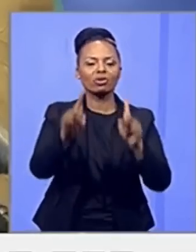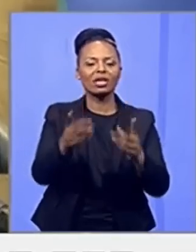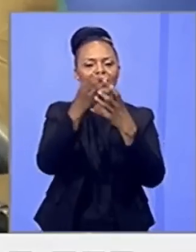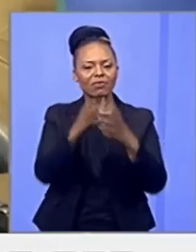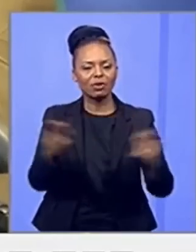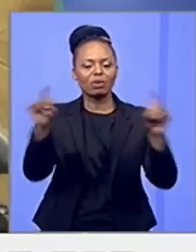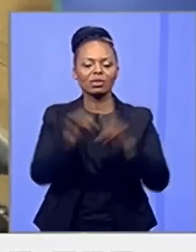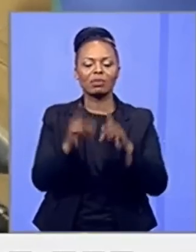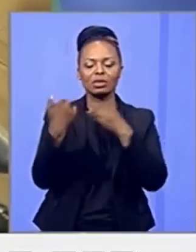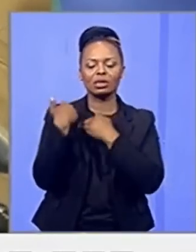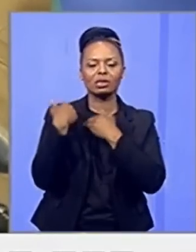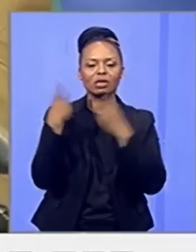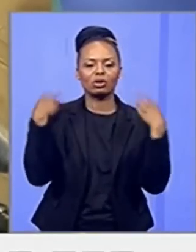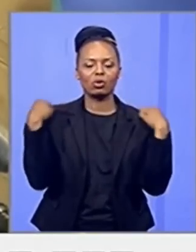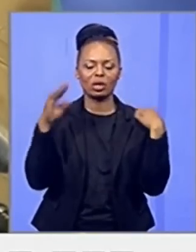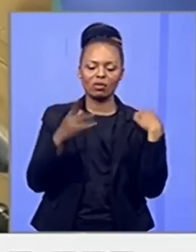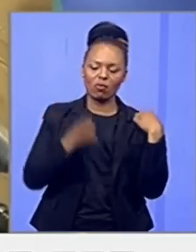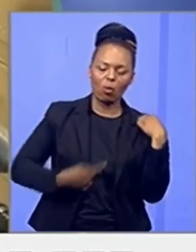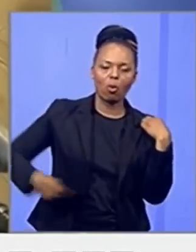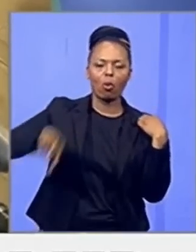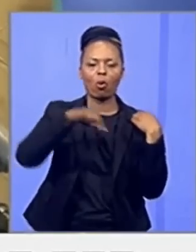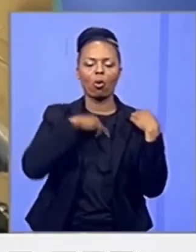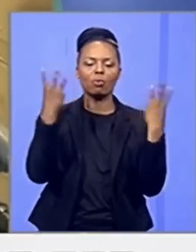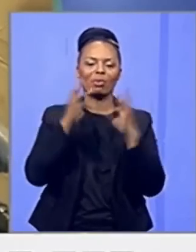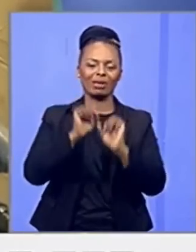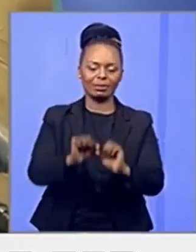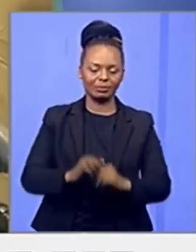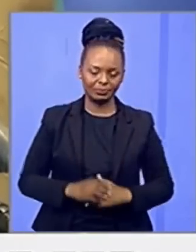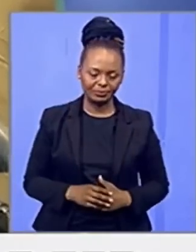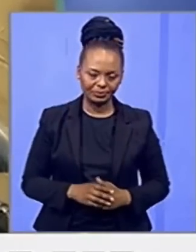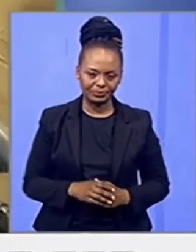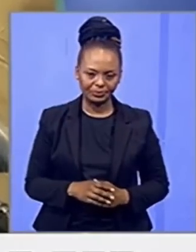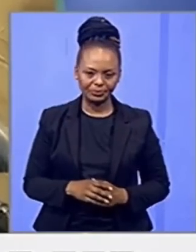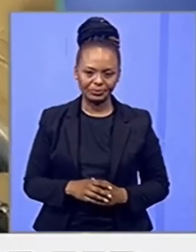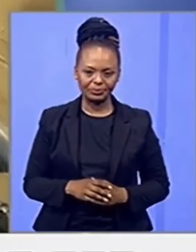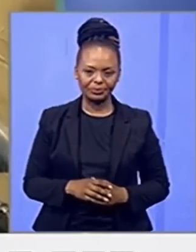and security for all its citizens.